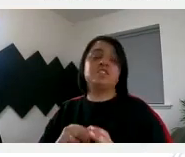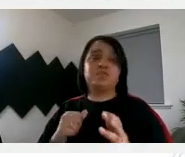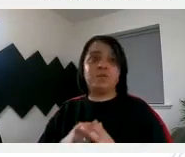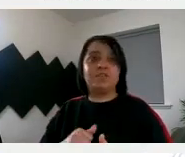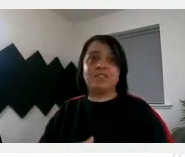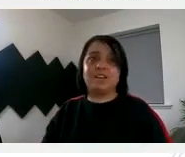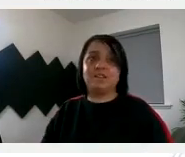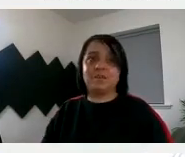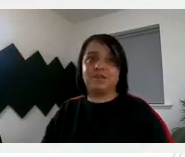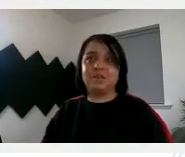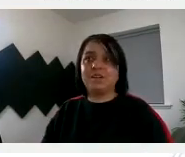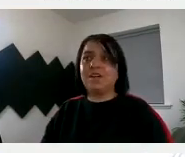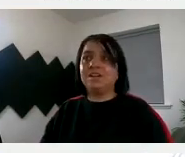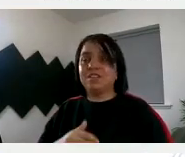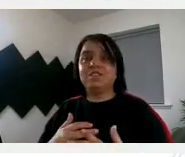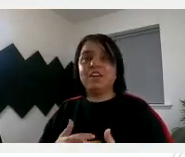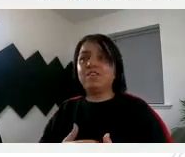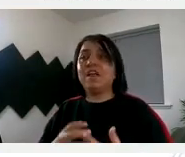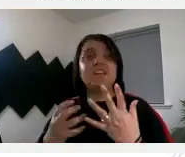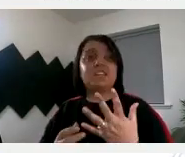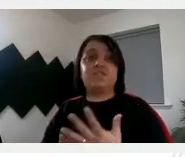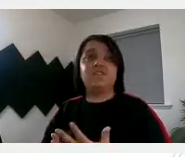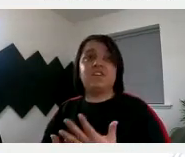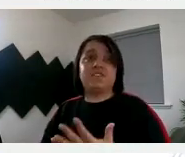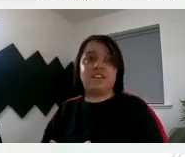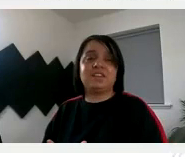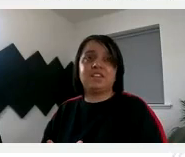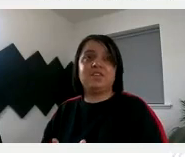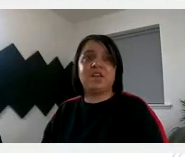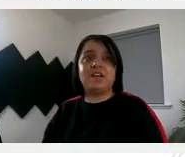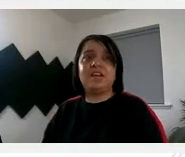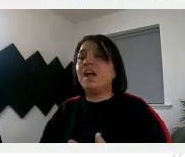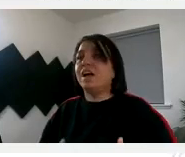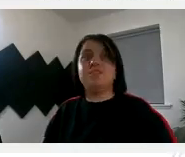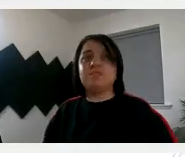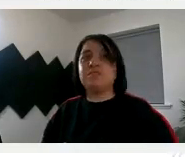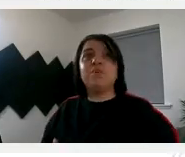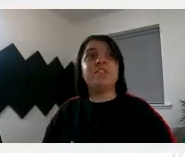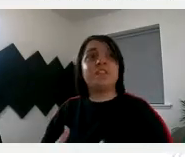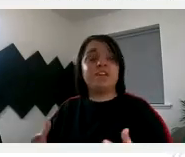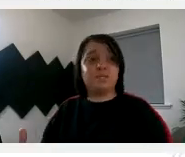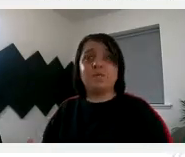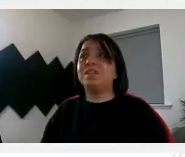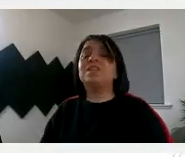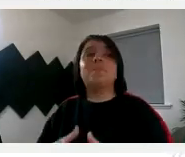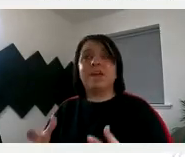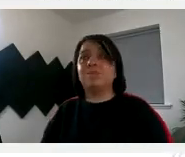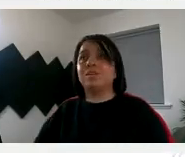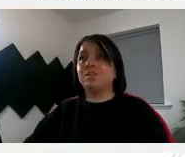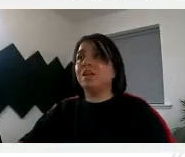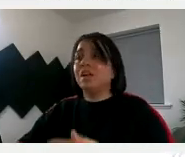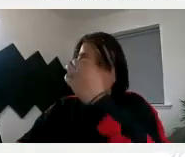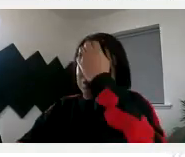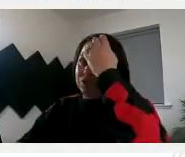lot of swearing slang as well. So there's at least 5 different slangs in the UK, and there's more than that as well, but these are the main